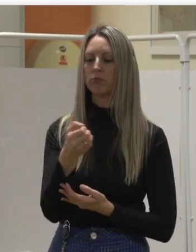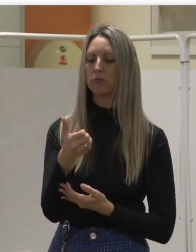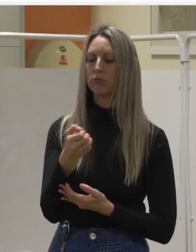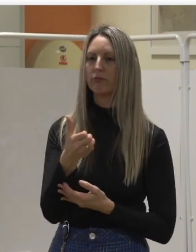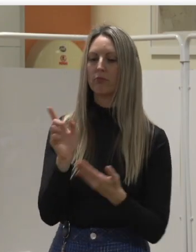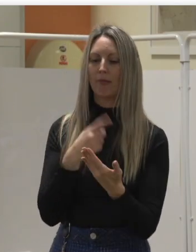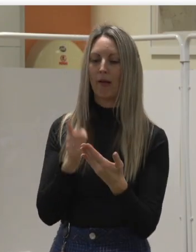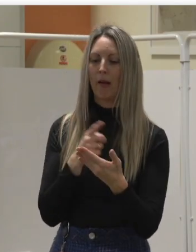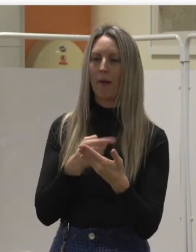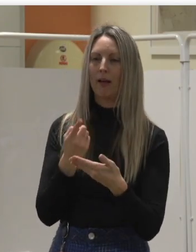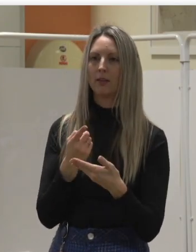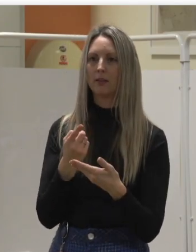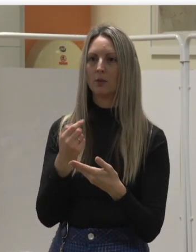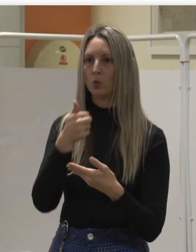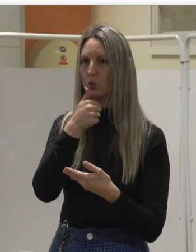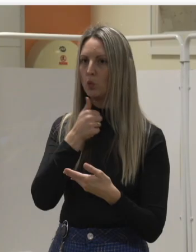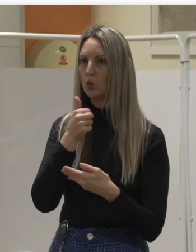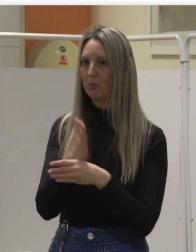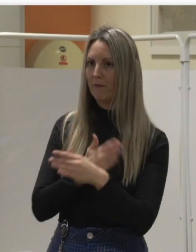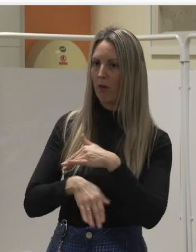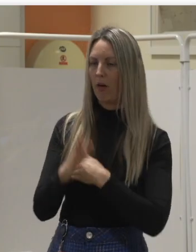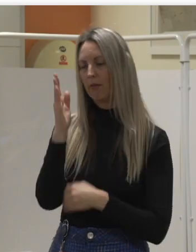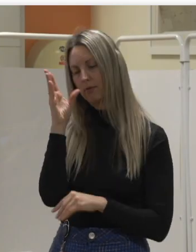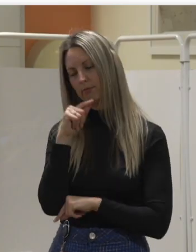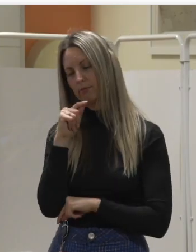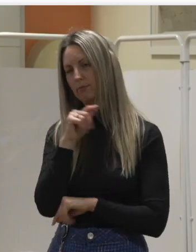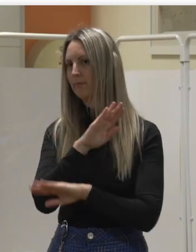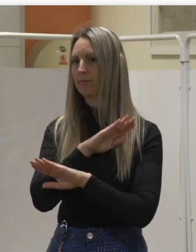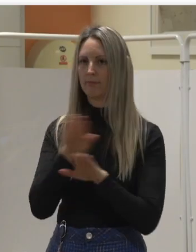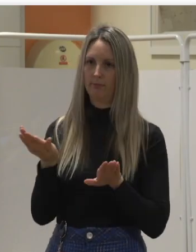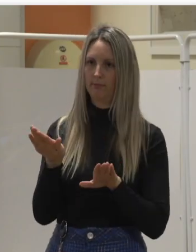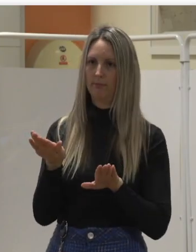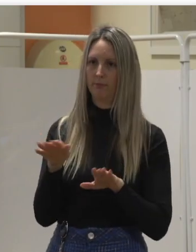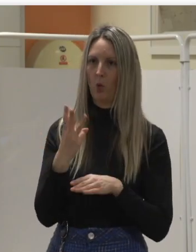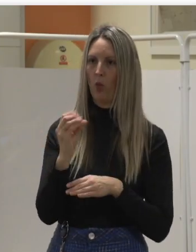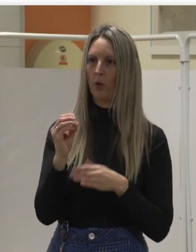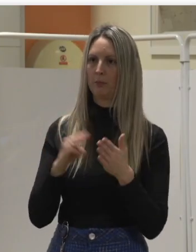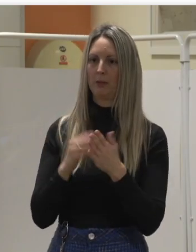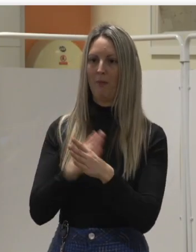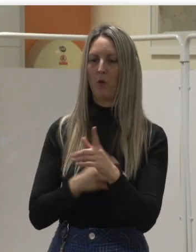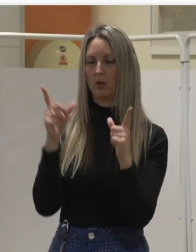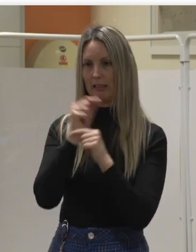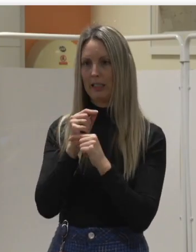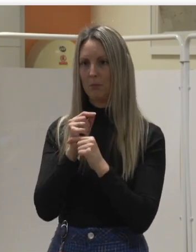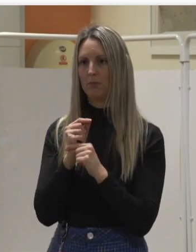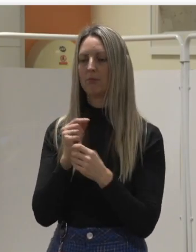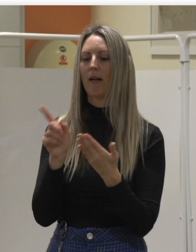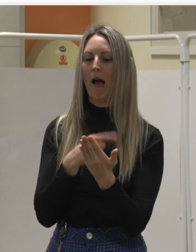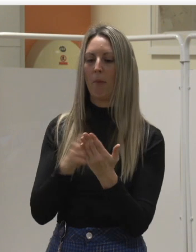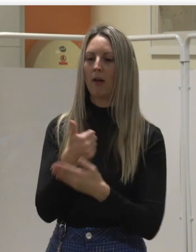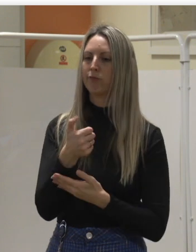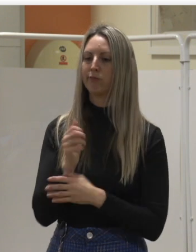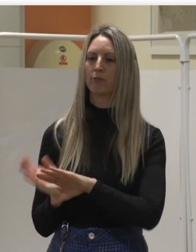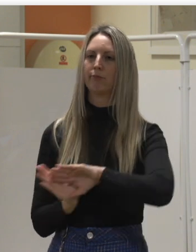half an hour or at least before you go to bed, so that your mind is calmer. And make sure